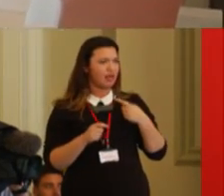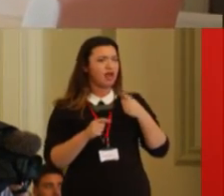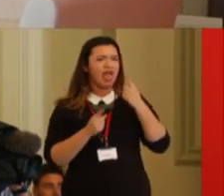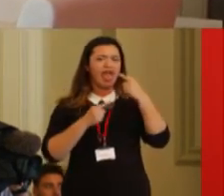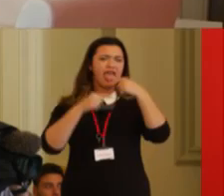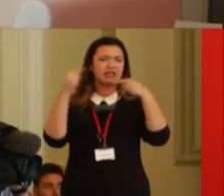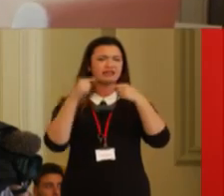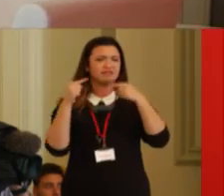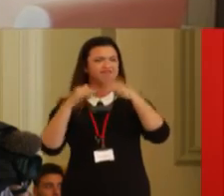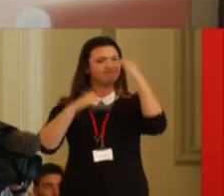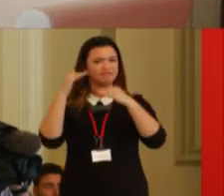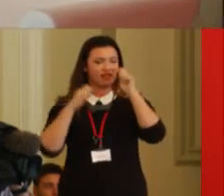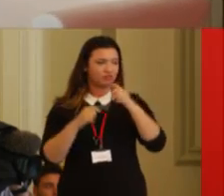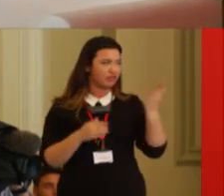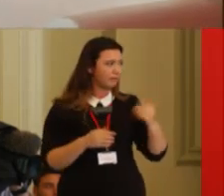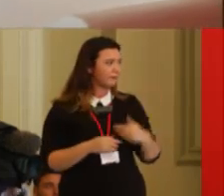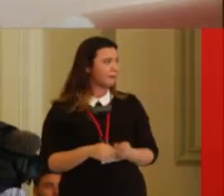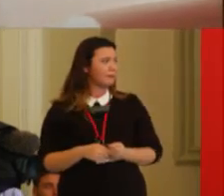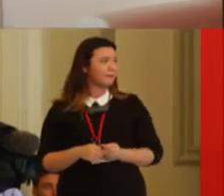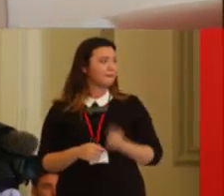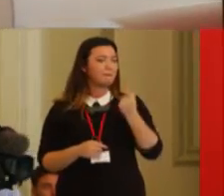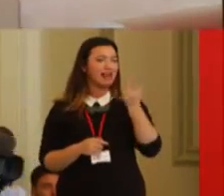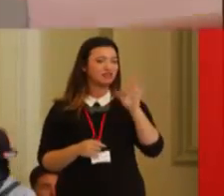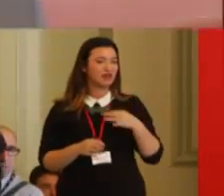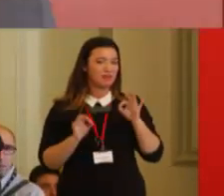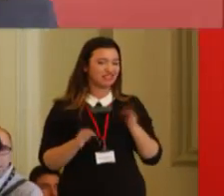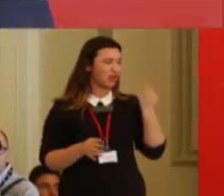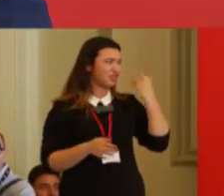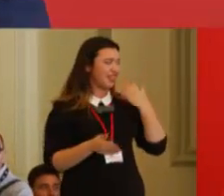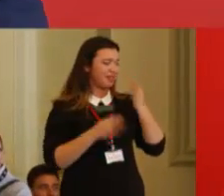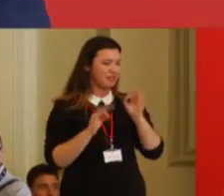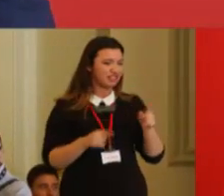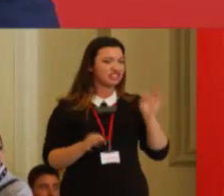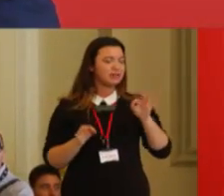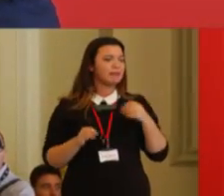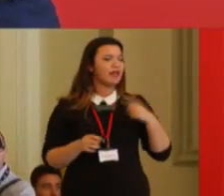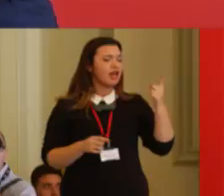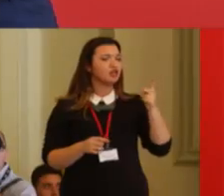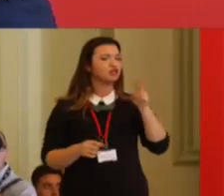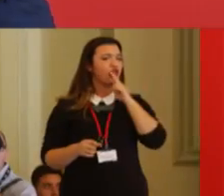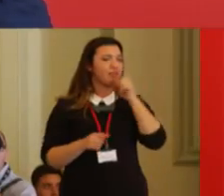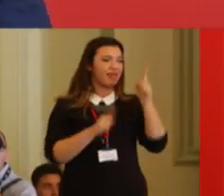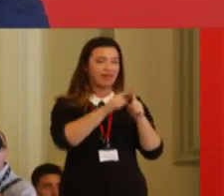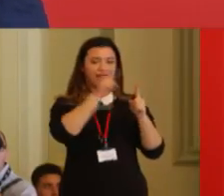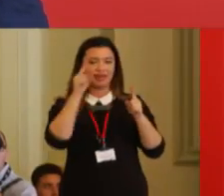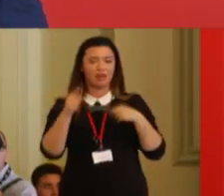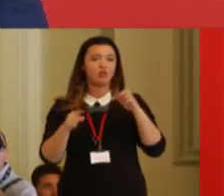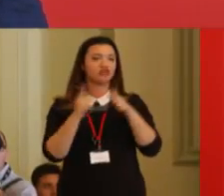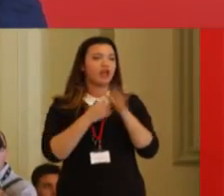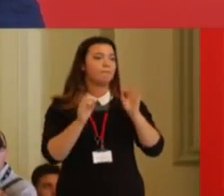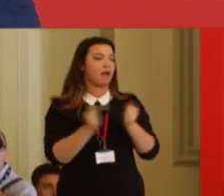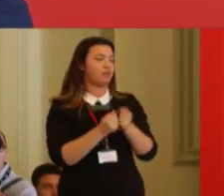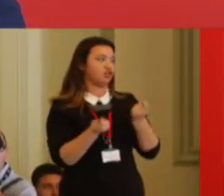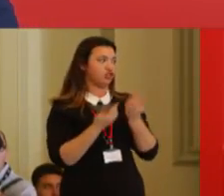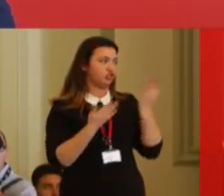you? You've got lots of pie charts and numbers to present. Already have started, haven't we? Right, so take us from the very beginning to the